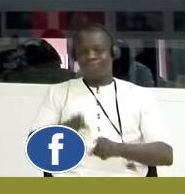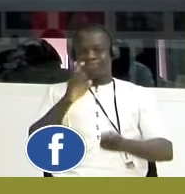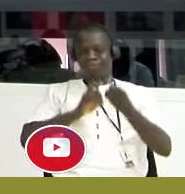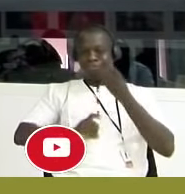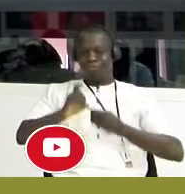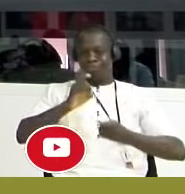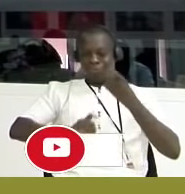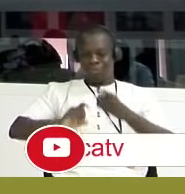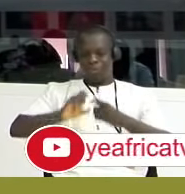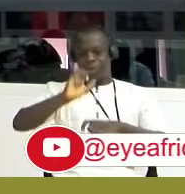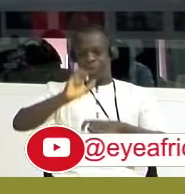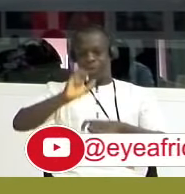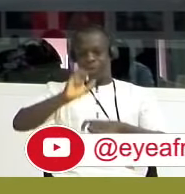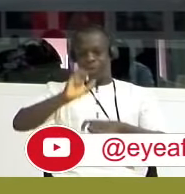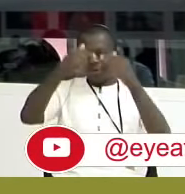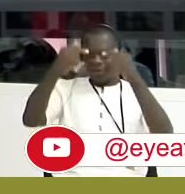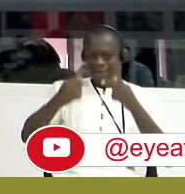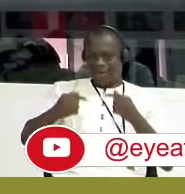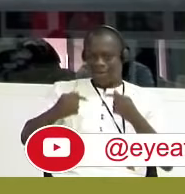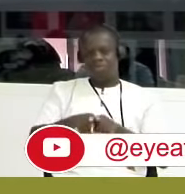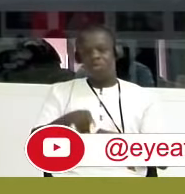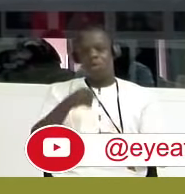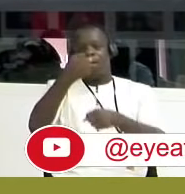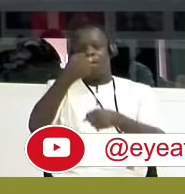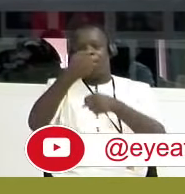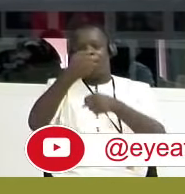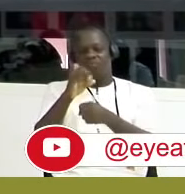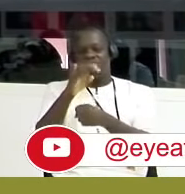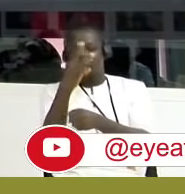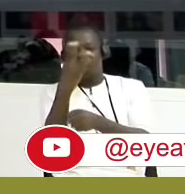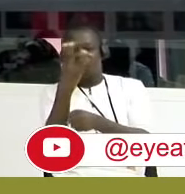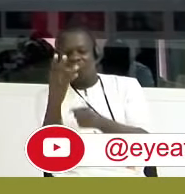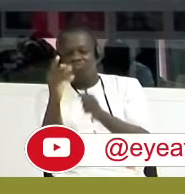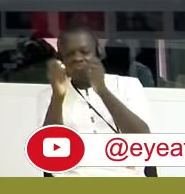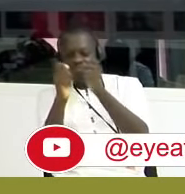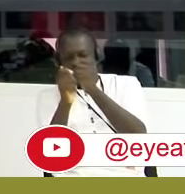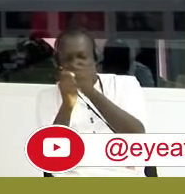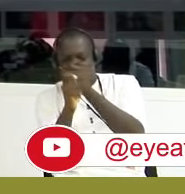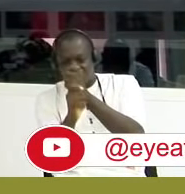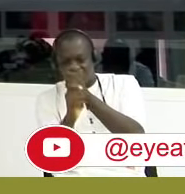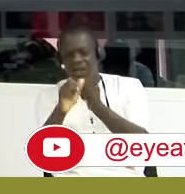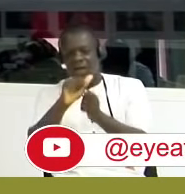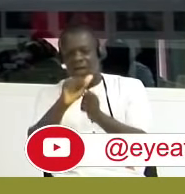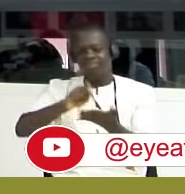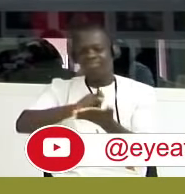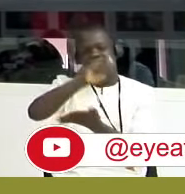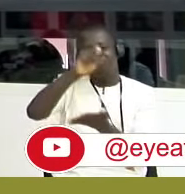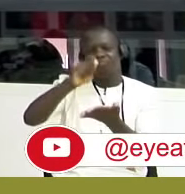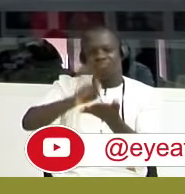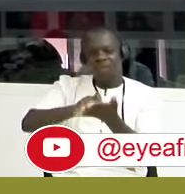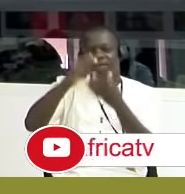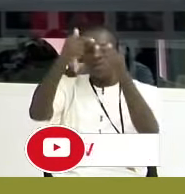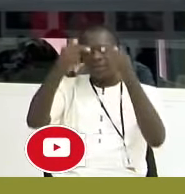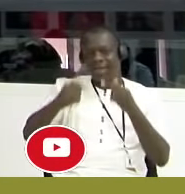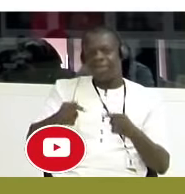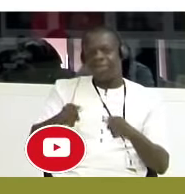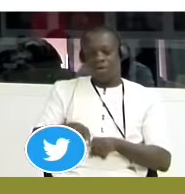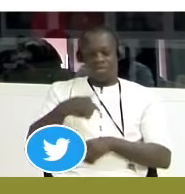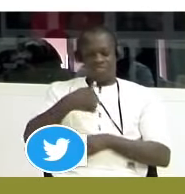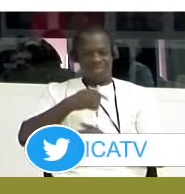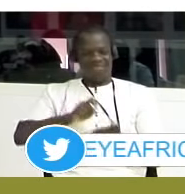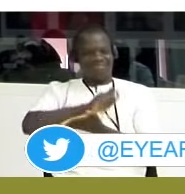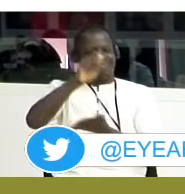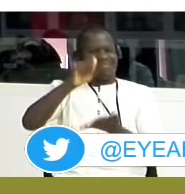your statement. You made a few changes and you've signed the statement. Is that correct? I'm yet to sign